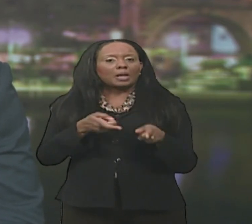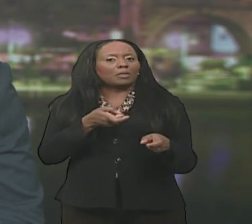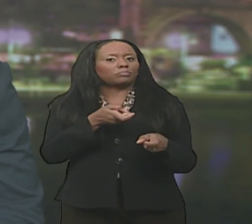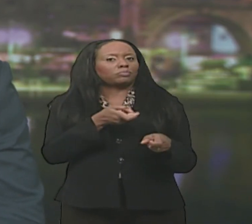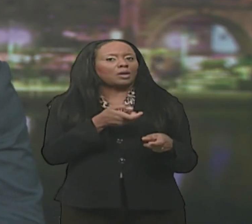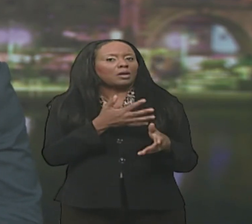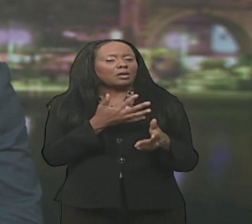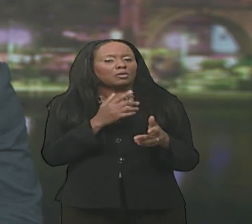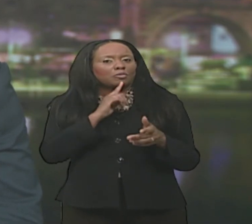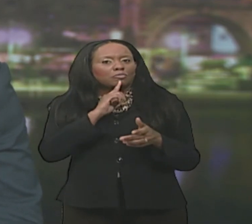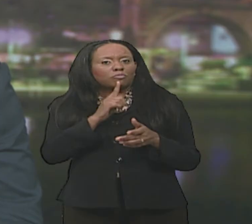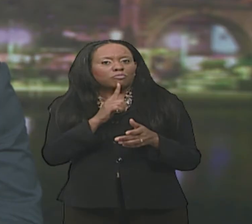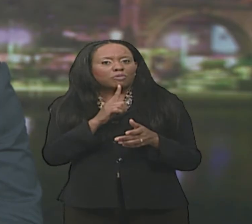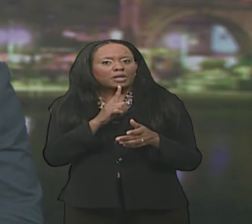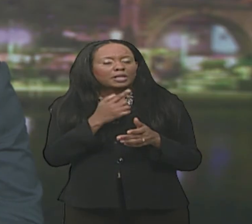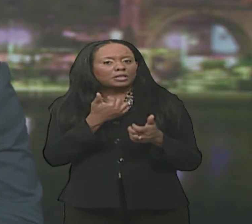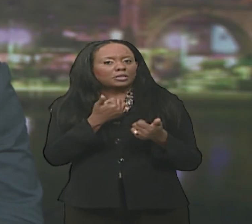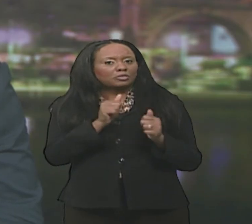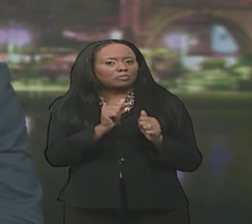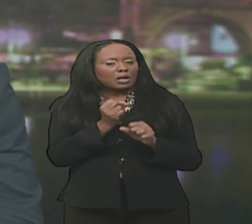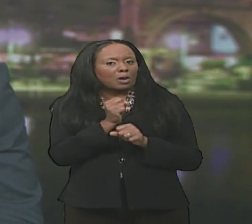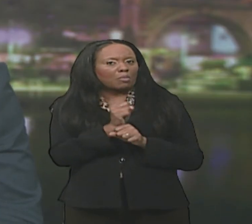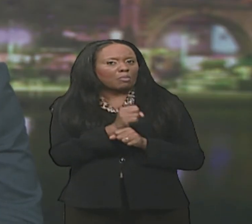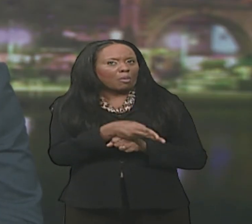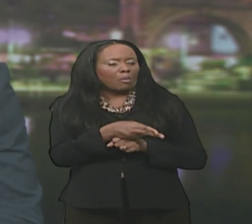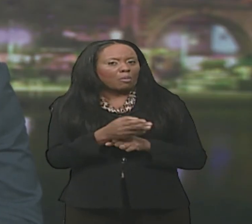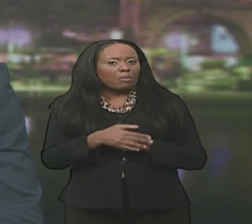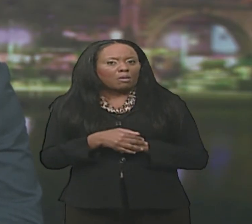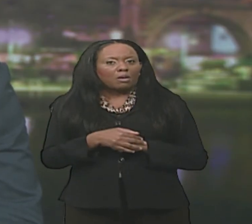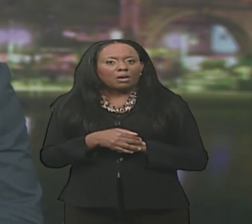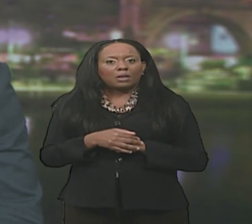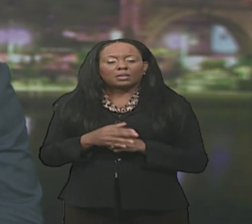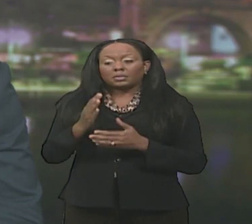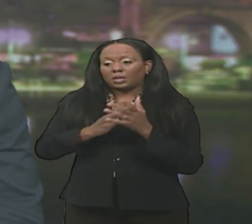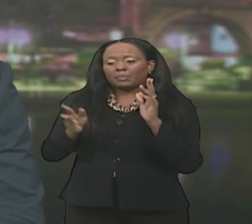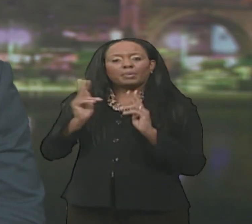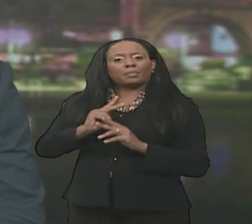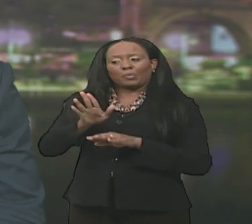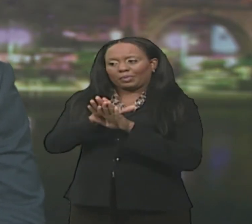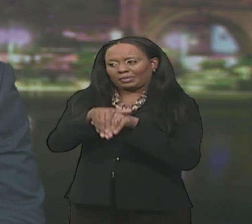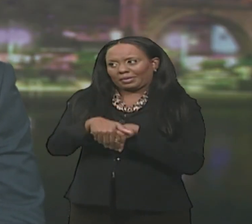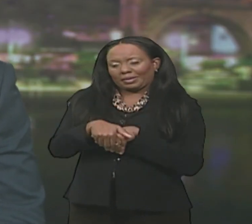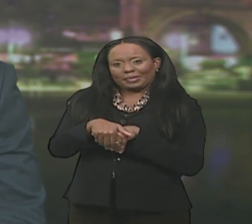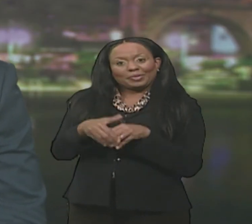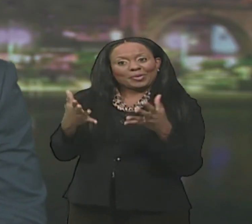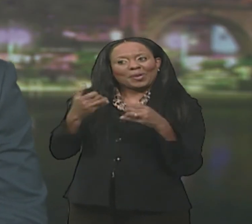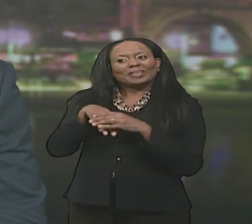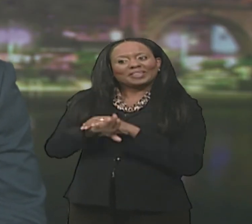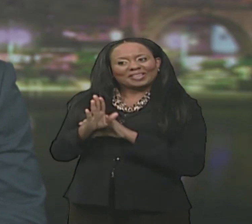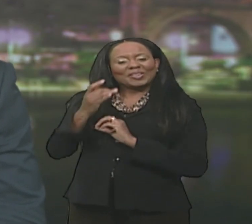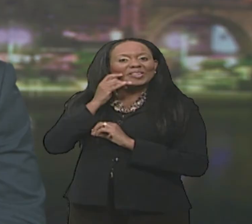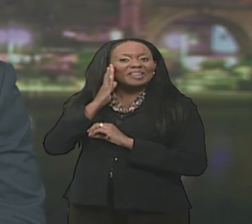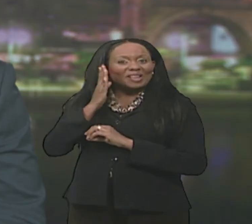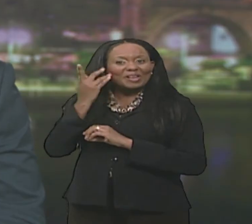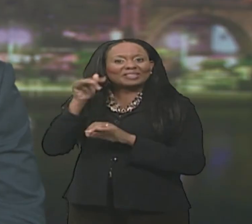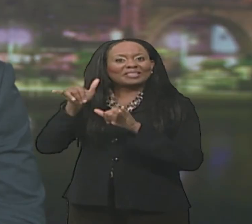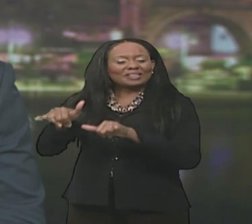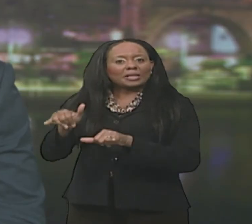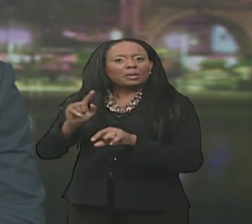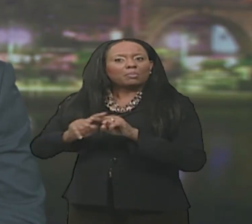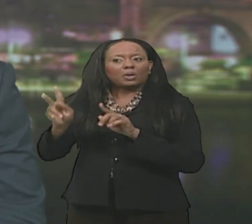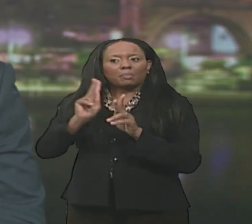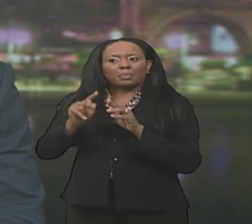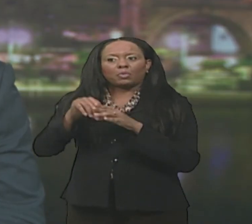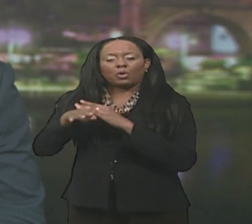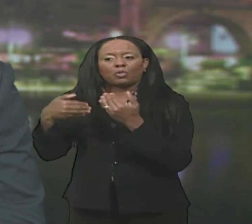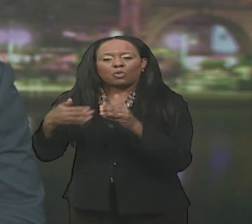scam artists posing as guests. Items such as televisions and expensive devices are being stolen. The authorities say the crimes are